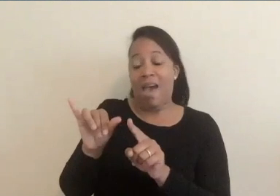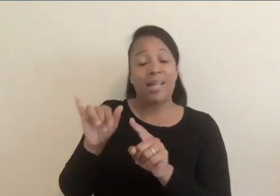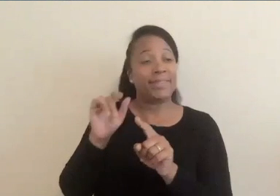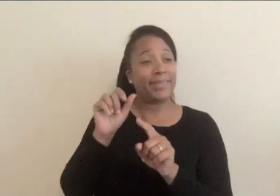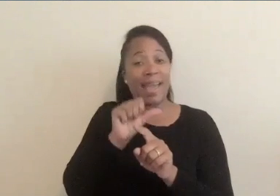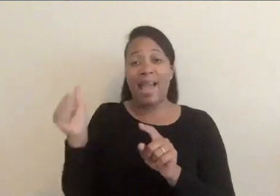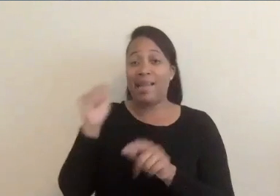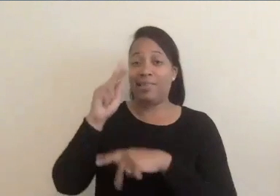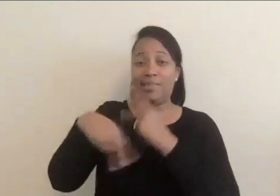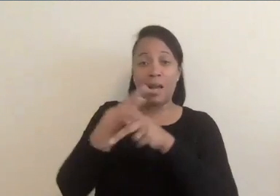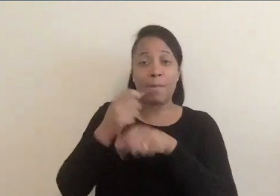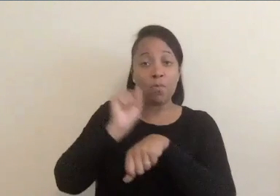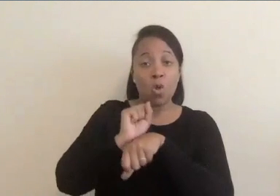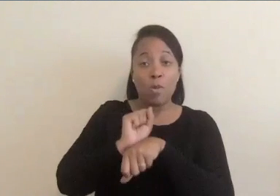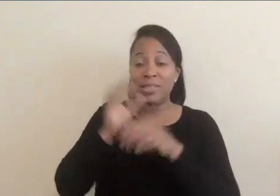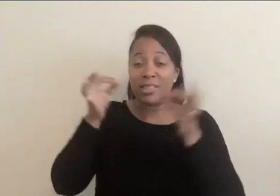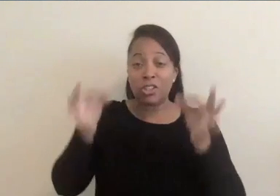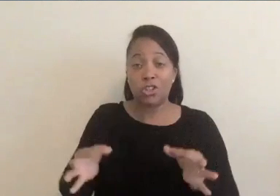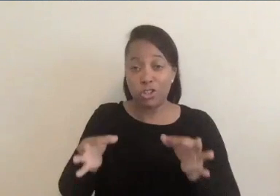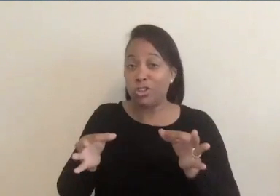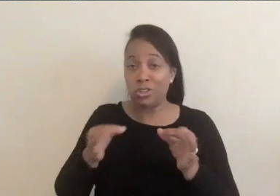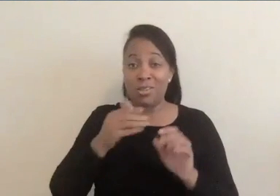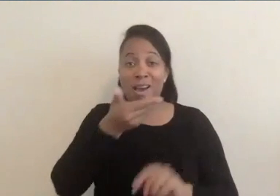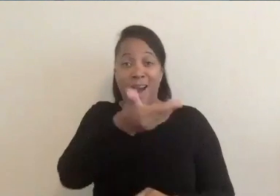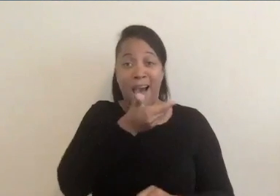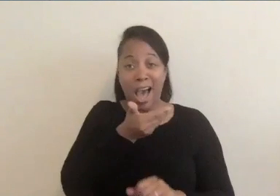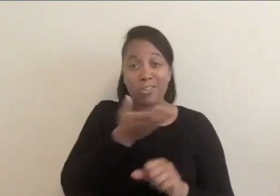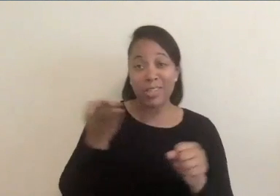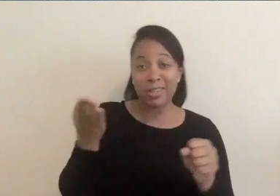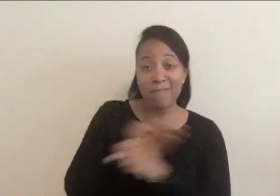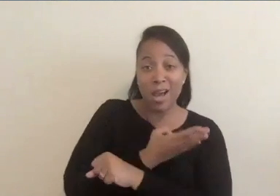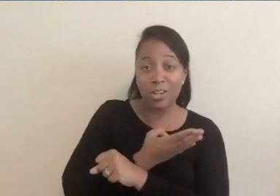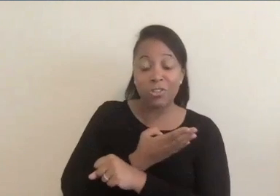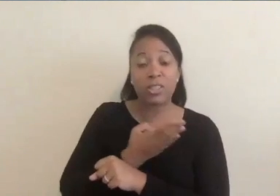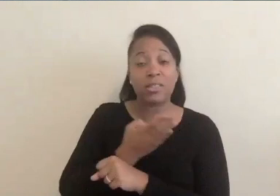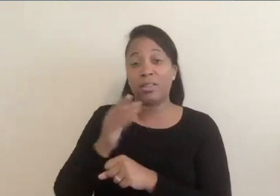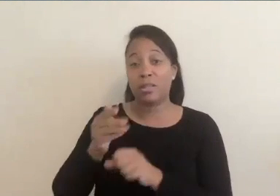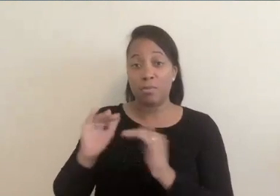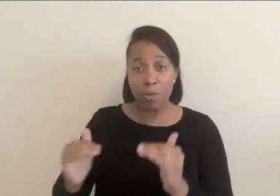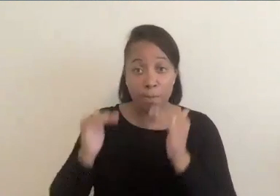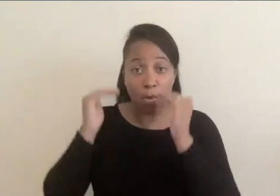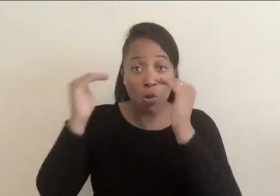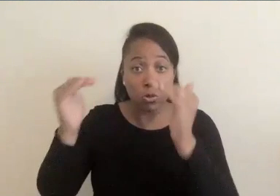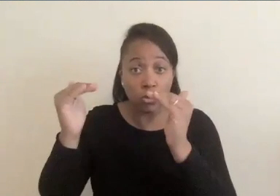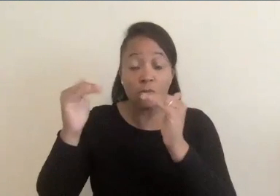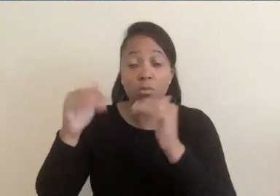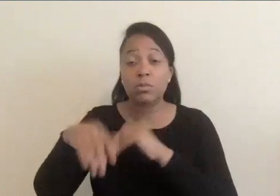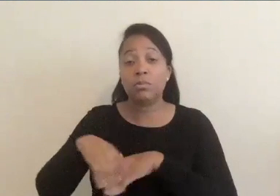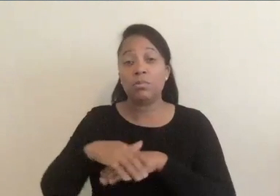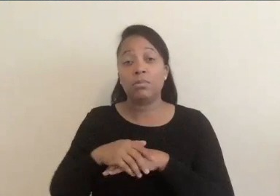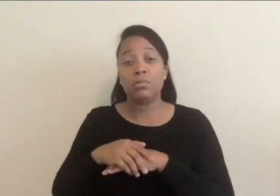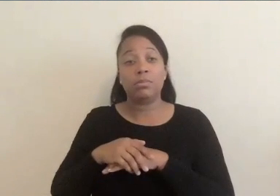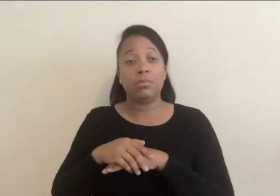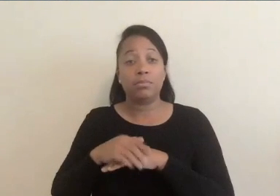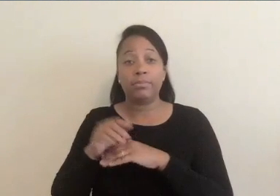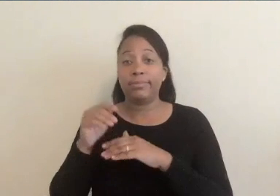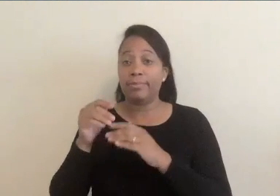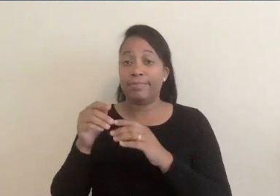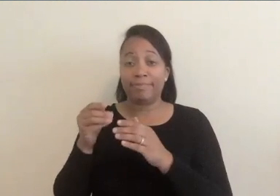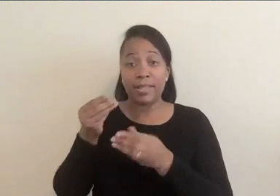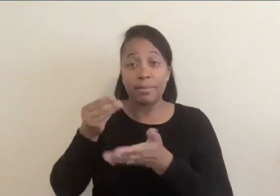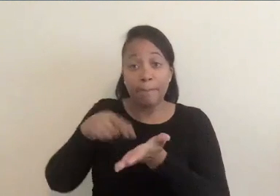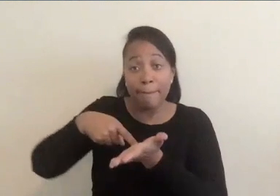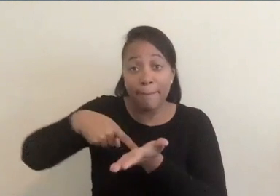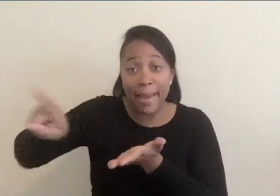really any employment decisions. It could be hiring, it could be firing, it could be promotion, it could be